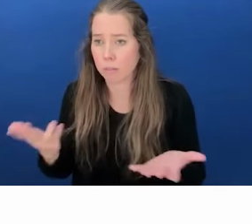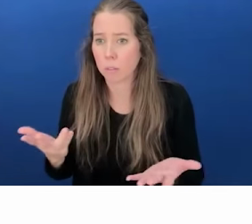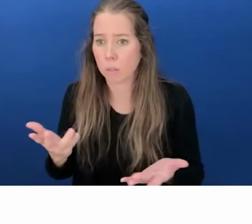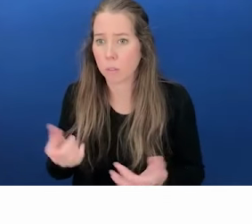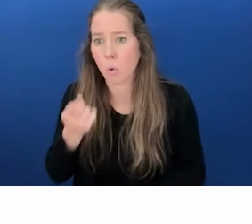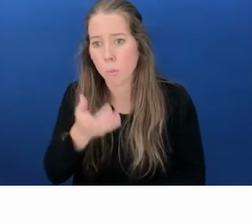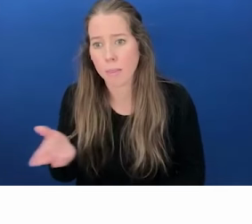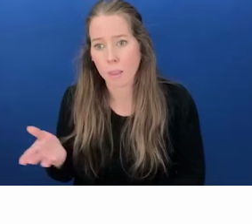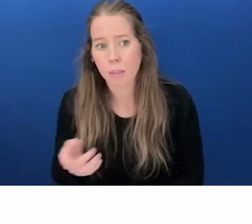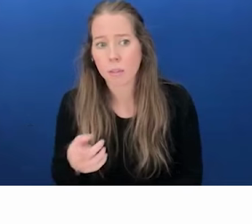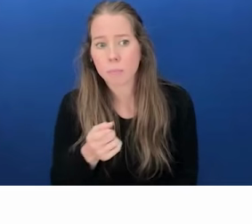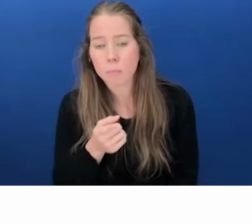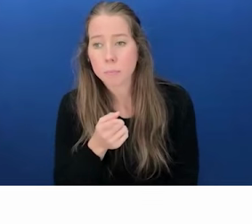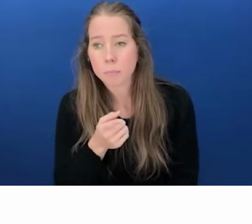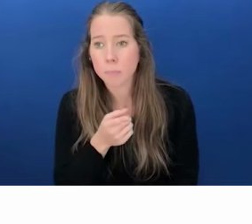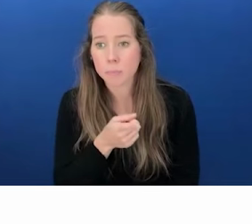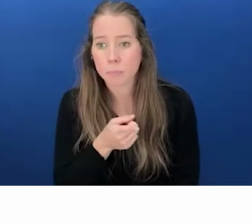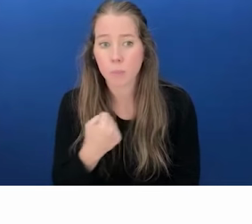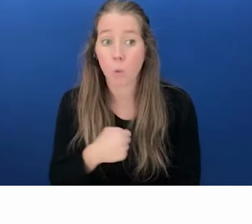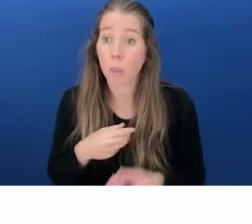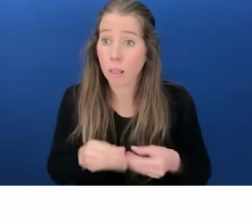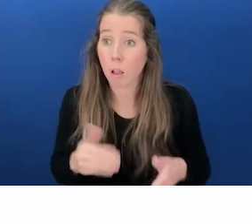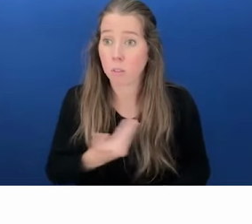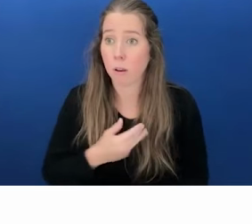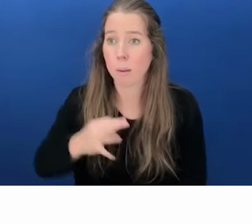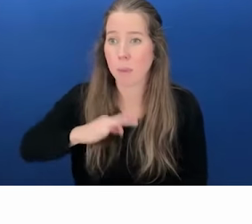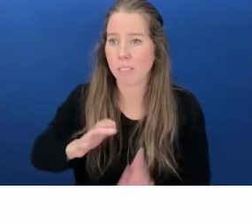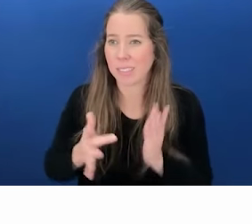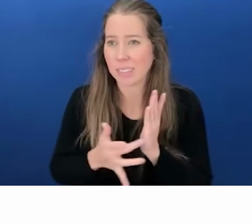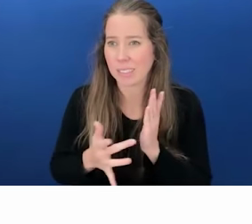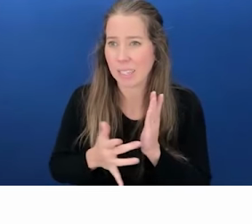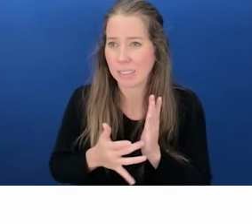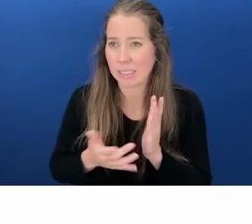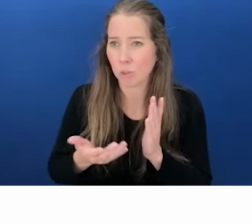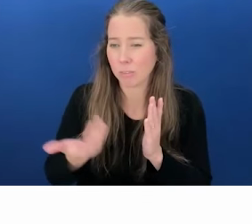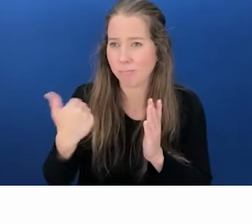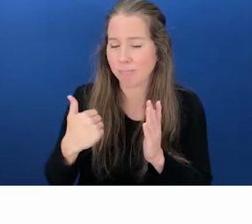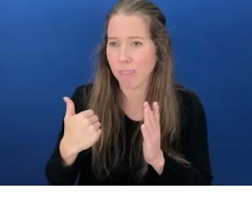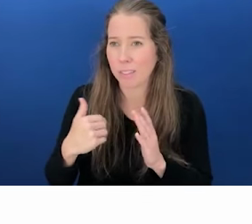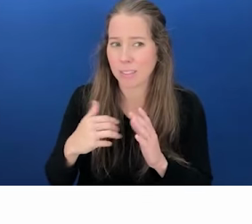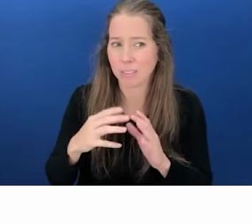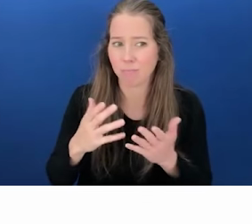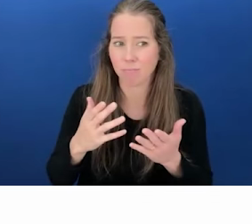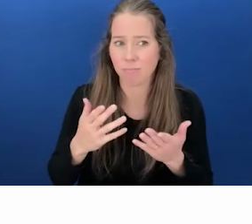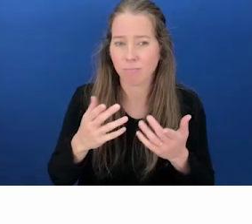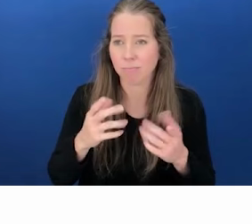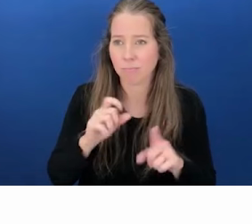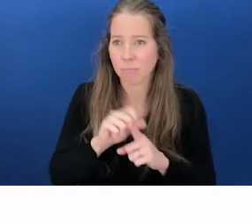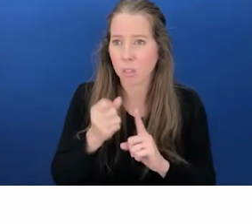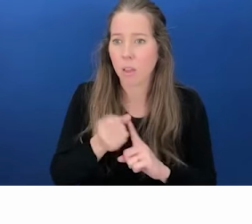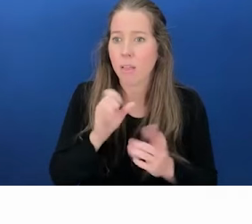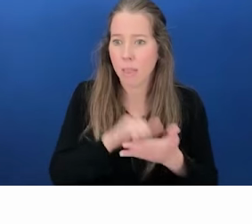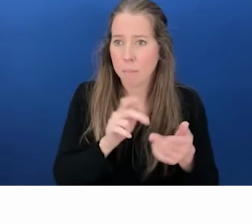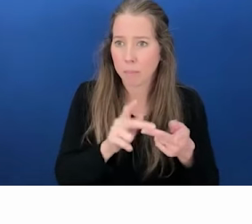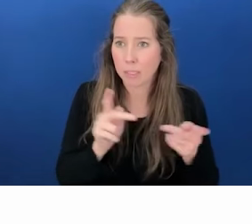of the things is we lost our benefits technician during this last round in the sense that we gave up that position to